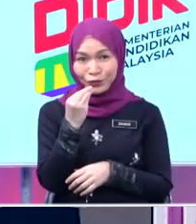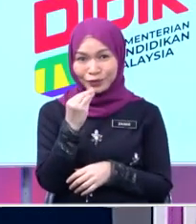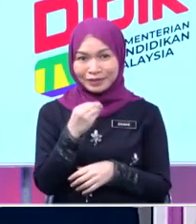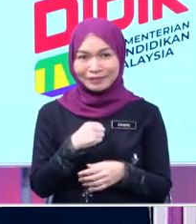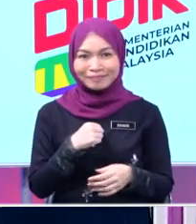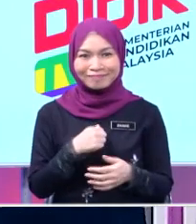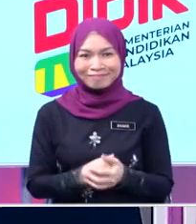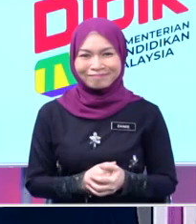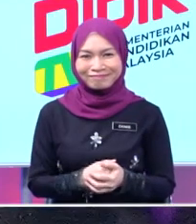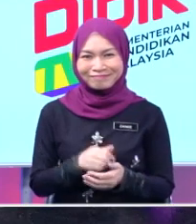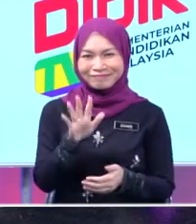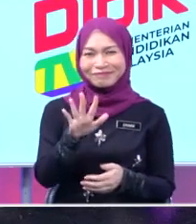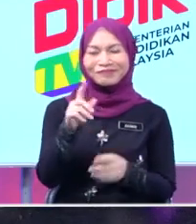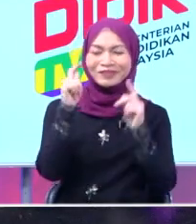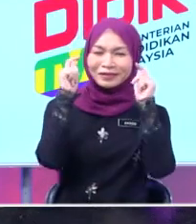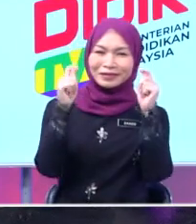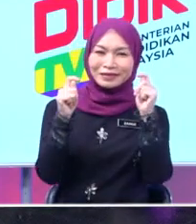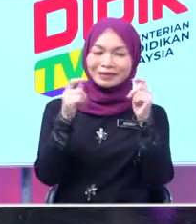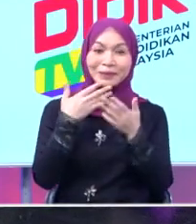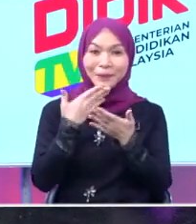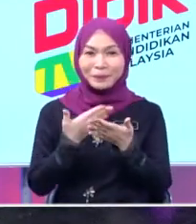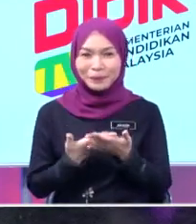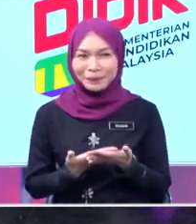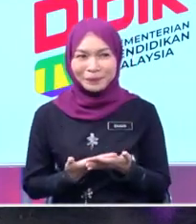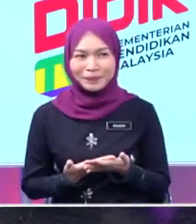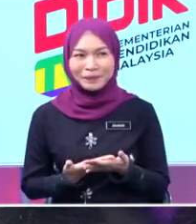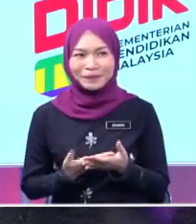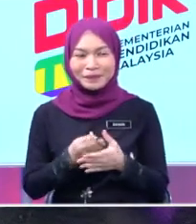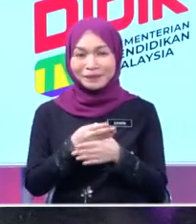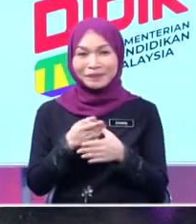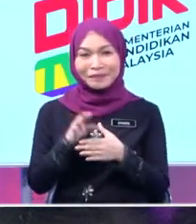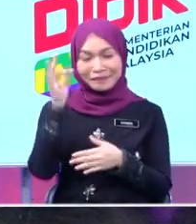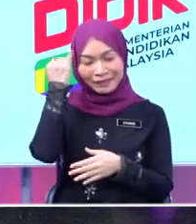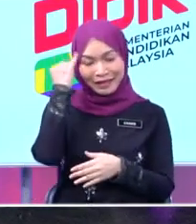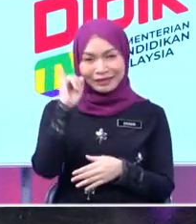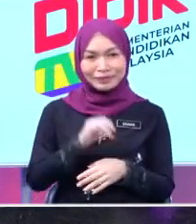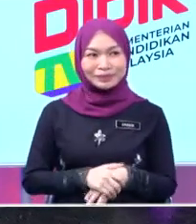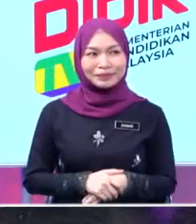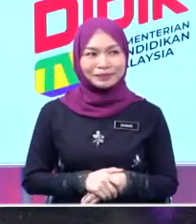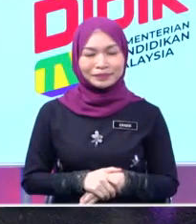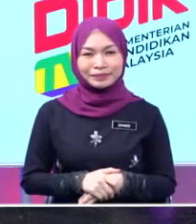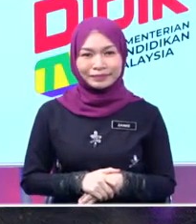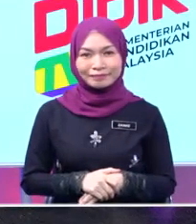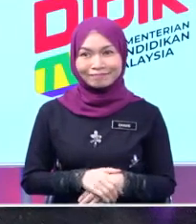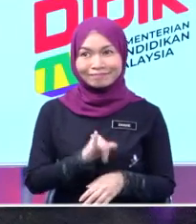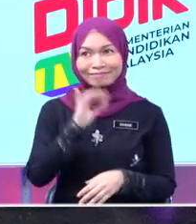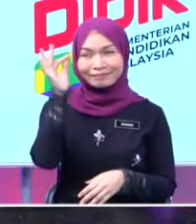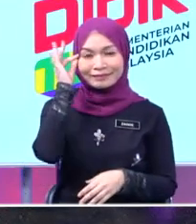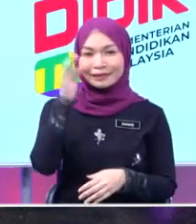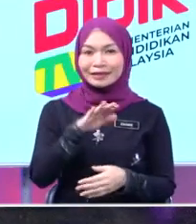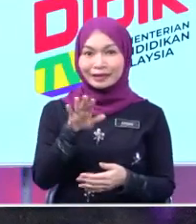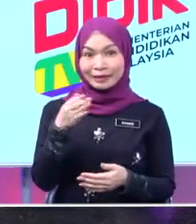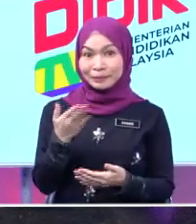Your teacher is so nice. You're already sharing the answers and ideas. Okay, that's I good. think we are ready to check on the answers. Yes.